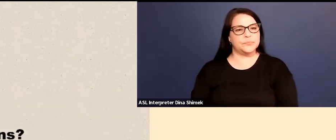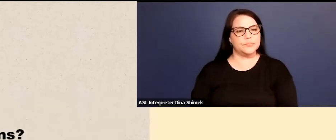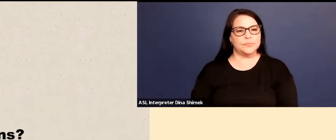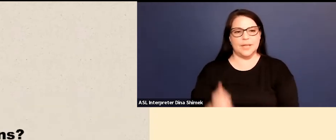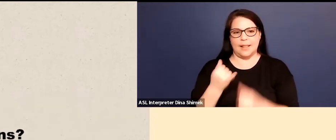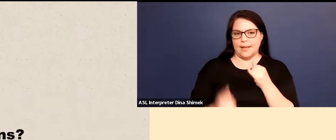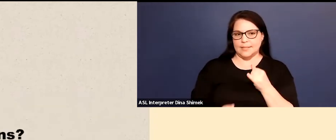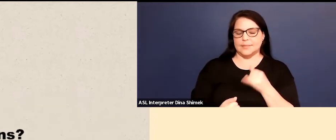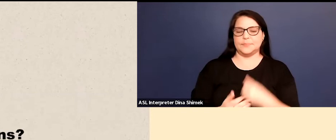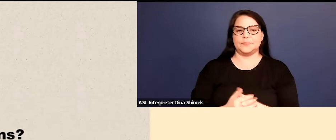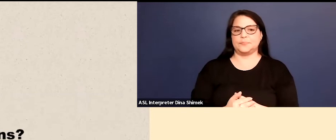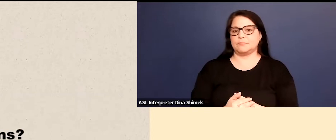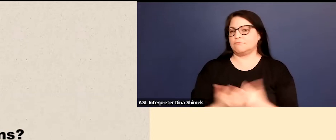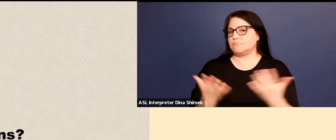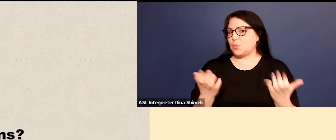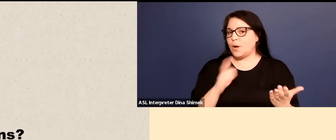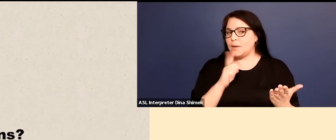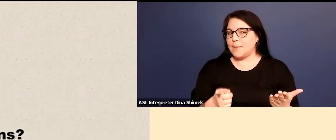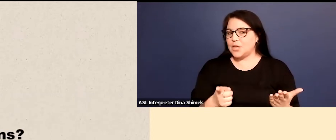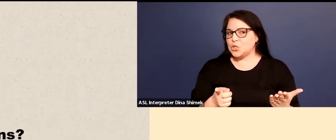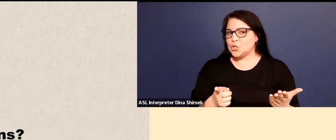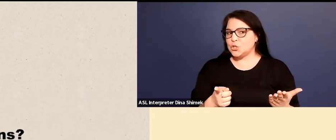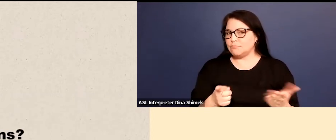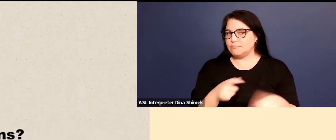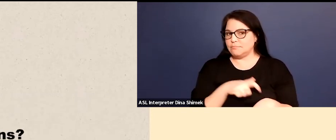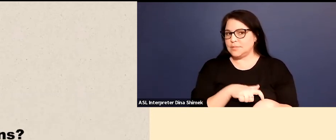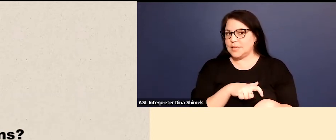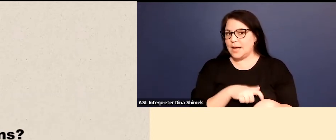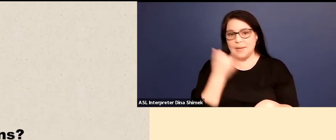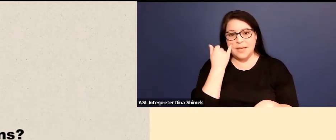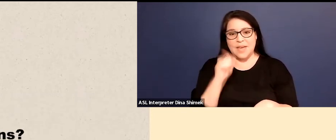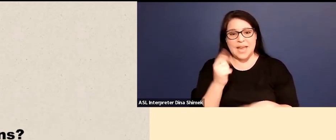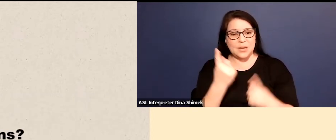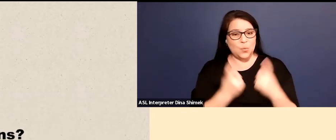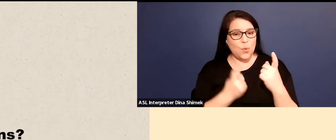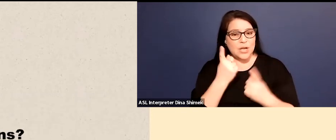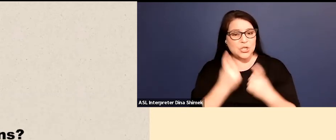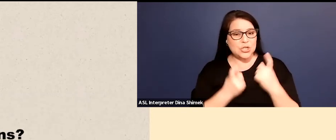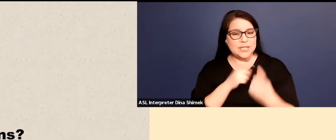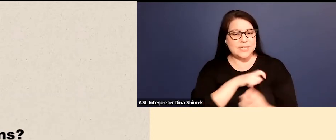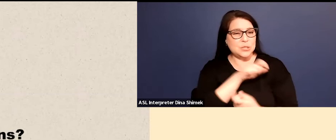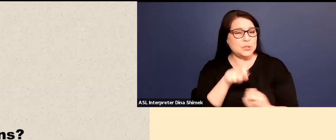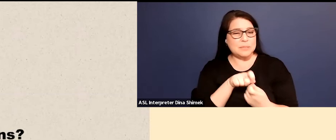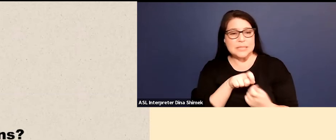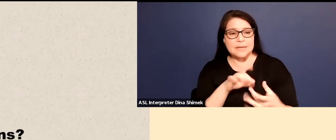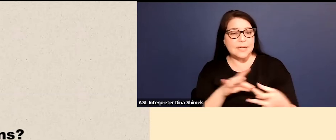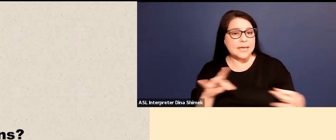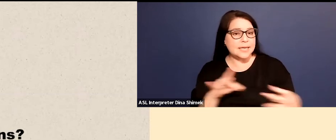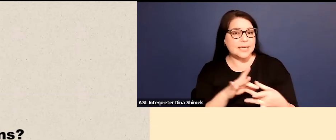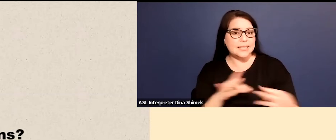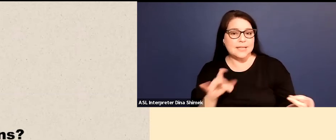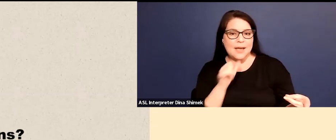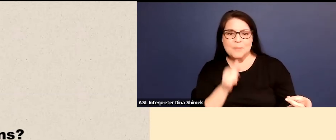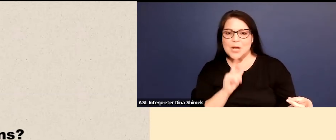Last up, I just wanted to make sure I gave an opportunity in case there was any questions or specifics. Not sure